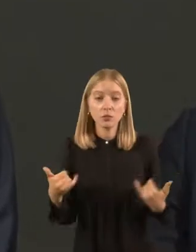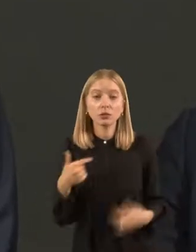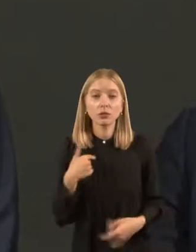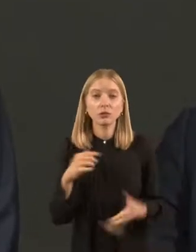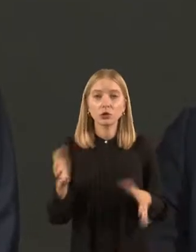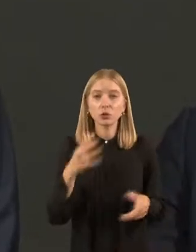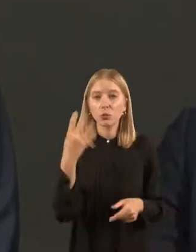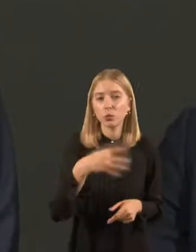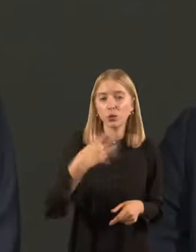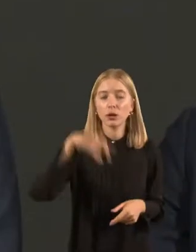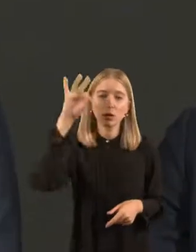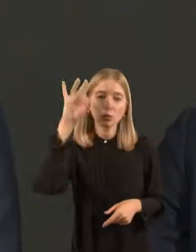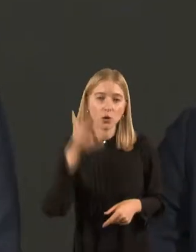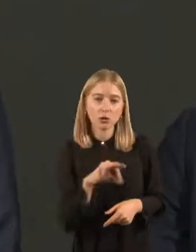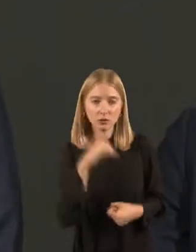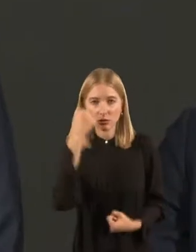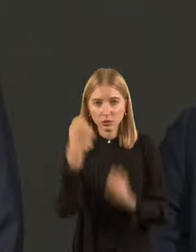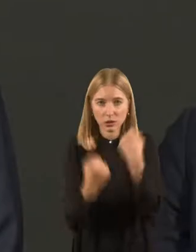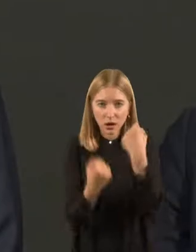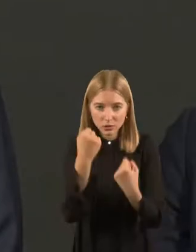we need to change those practices.